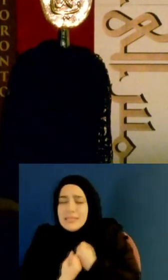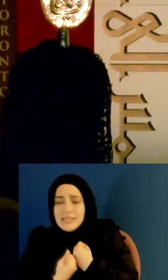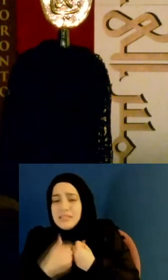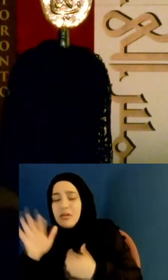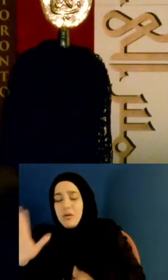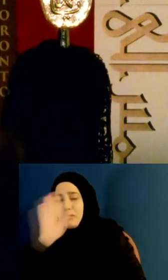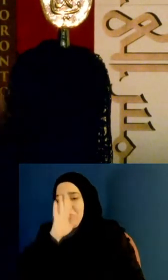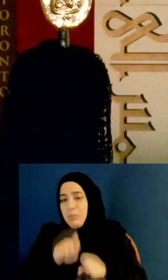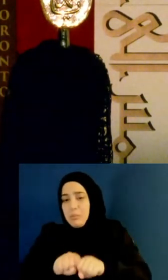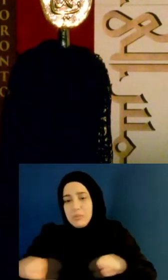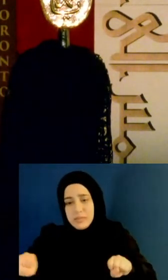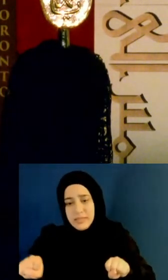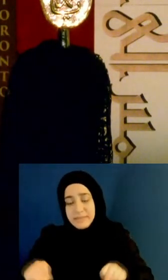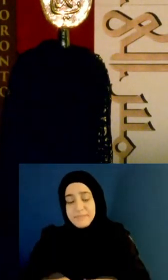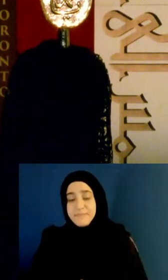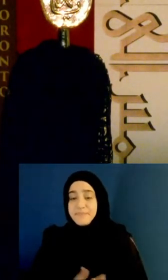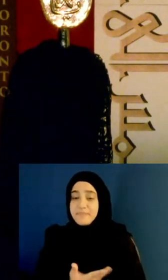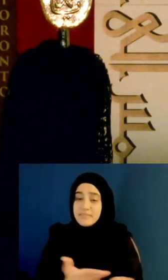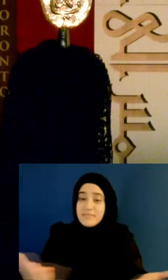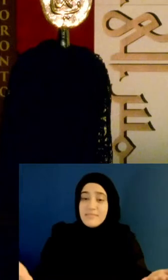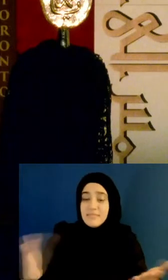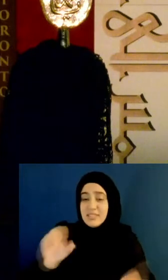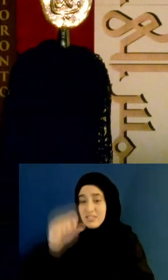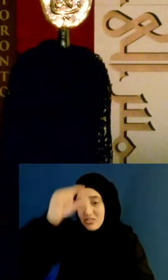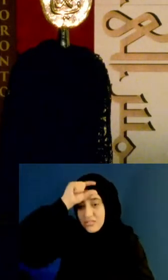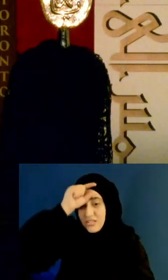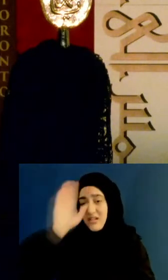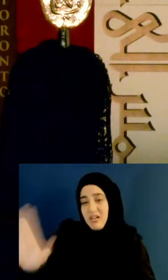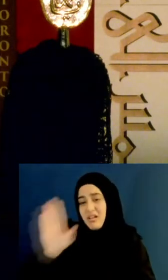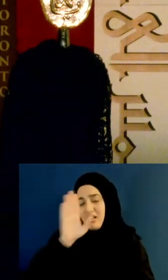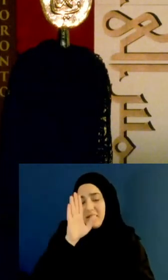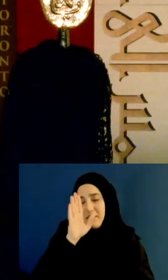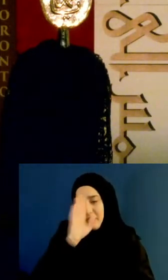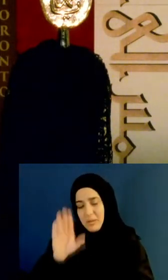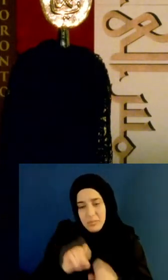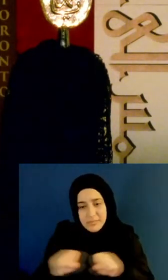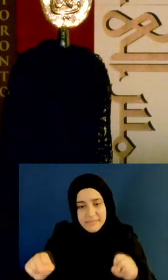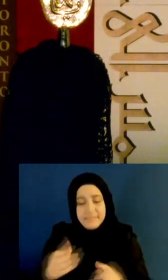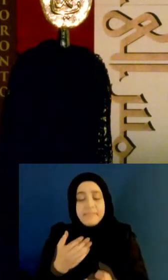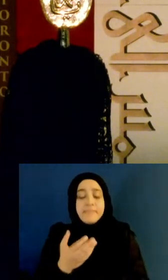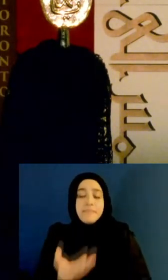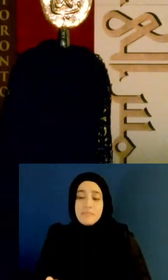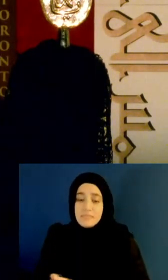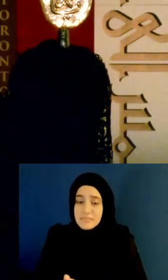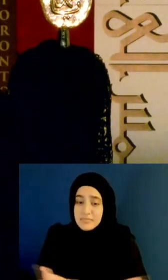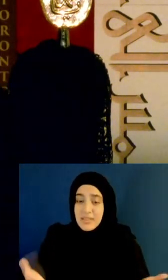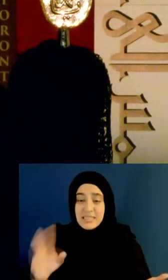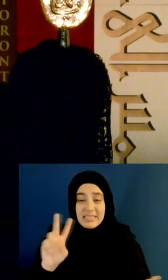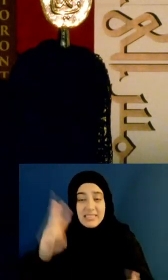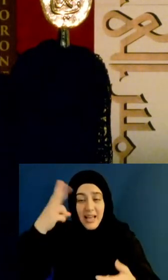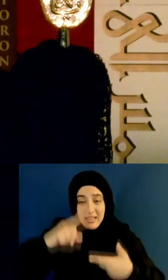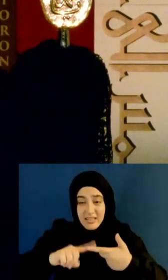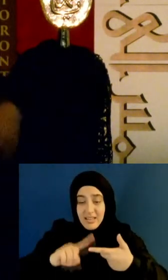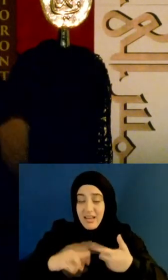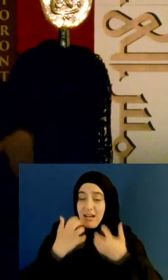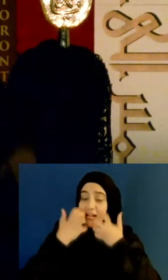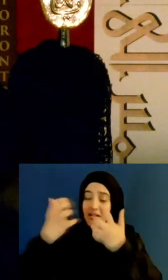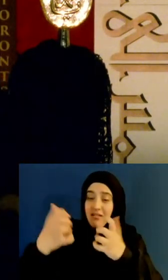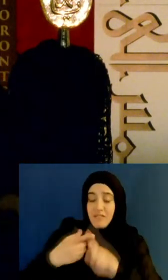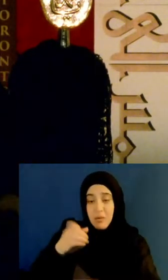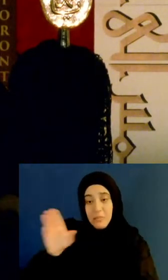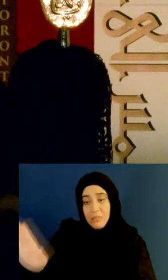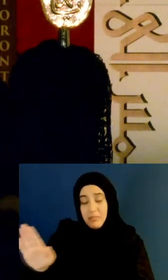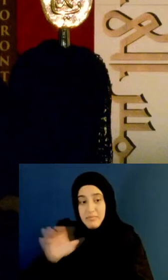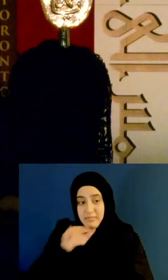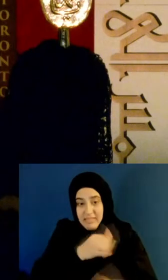Ta'ala Muhammad. The second cry from the Maidan, where the Rawi says Imam al-Hussein almost died out